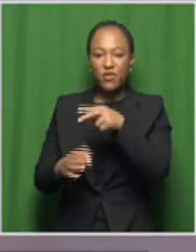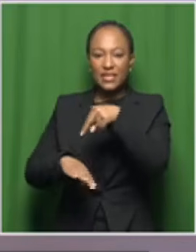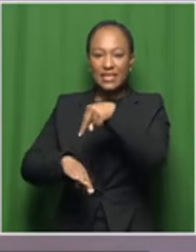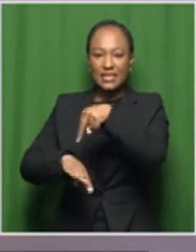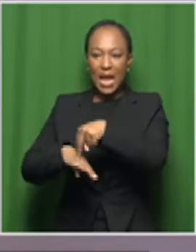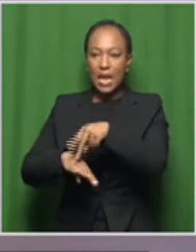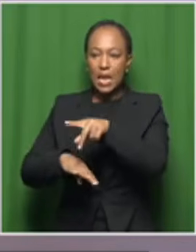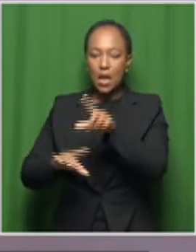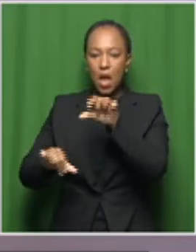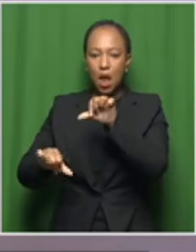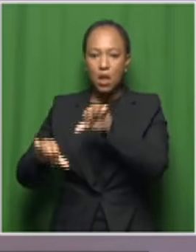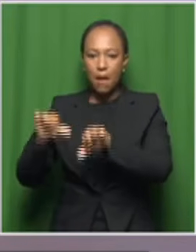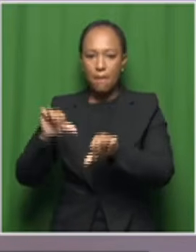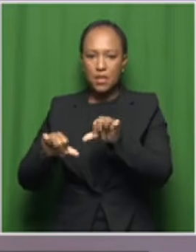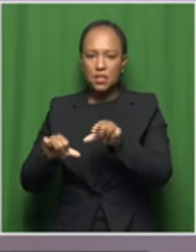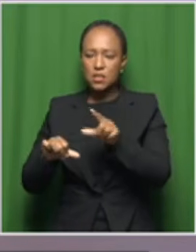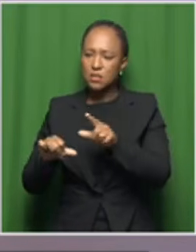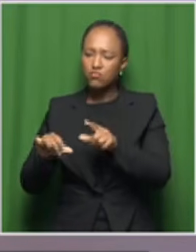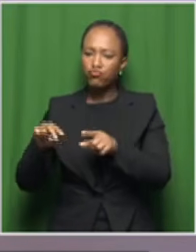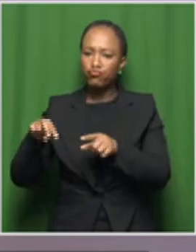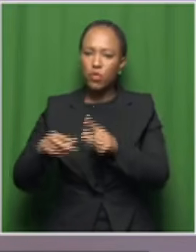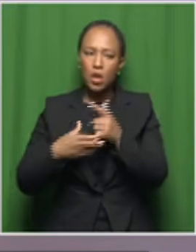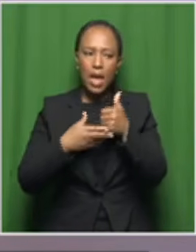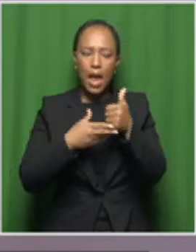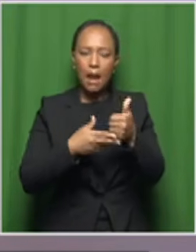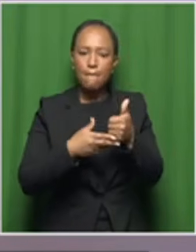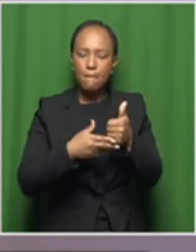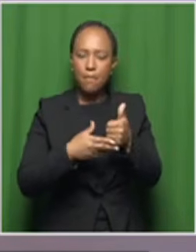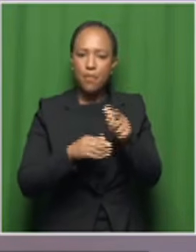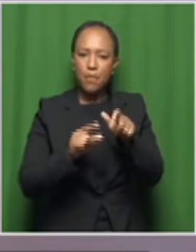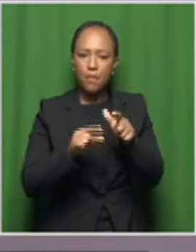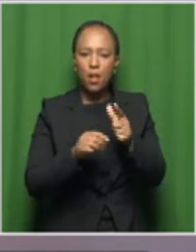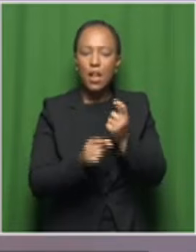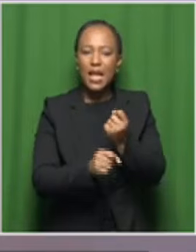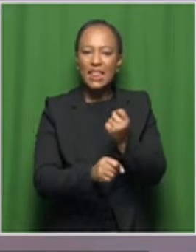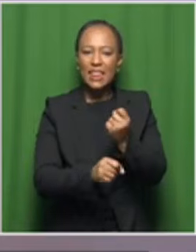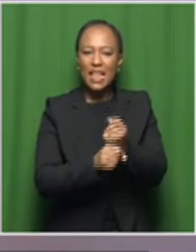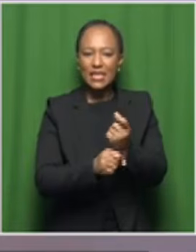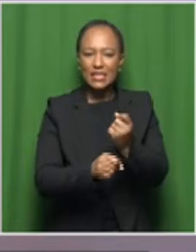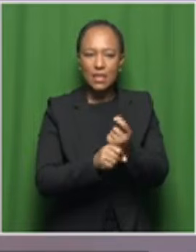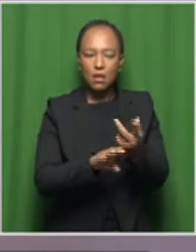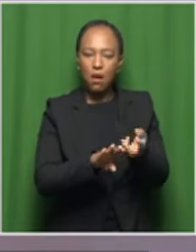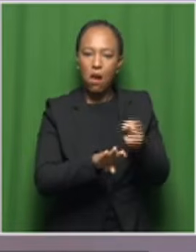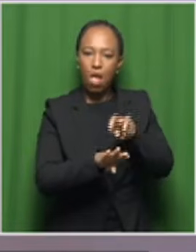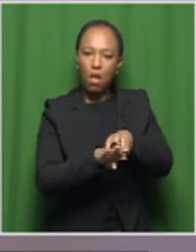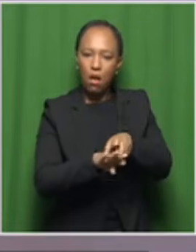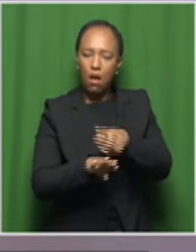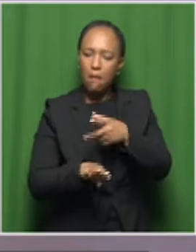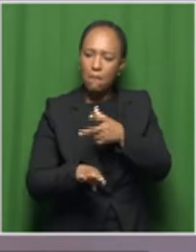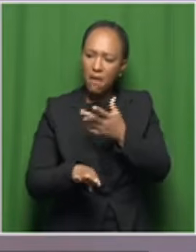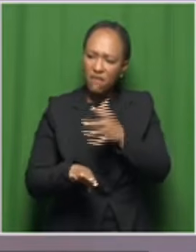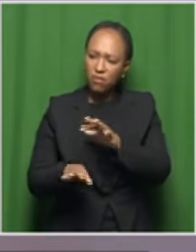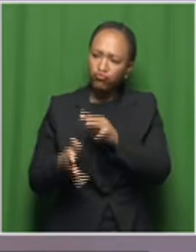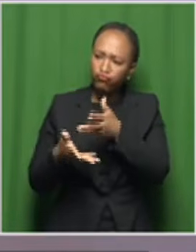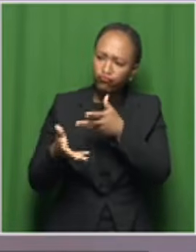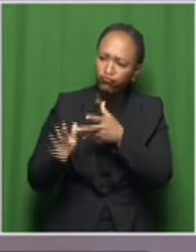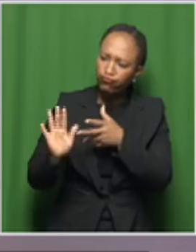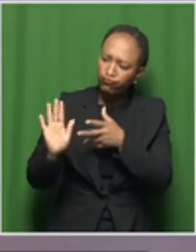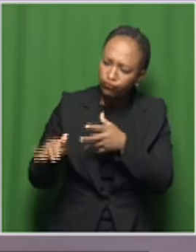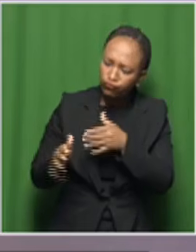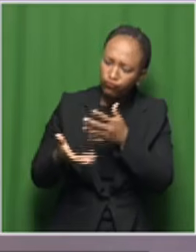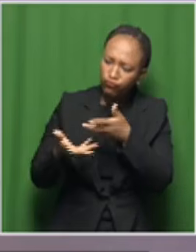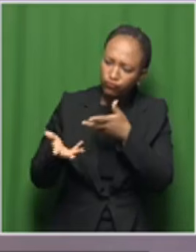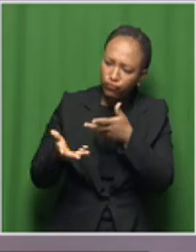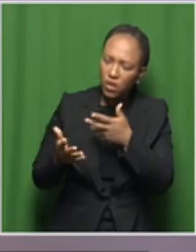taxis. And when I looked at him, I could tell that this is a young man who had a story to tell. And I started talking to him, and he told me about his problem with